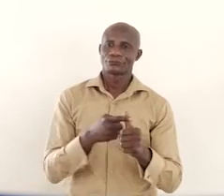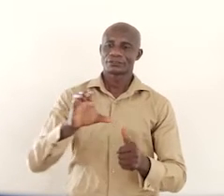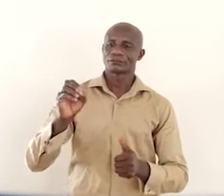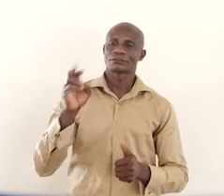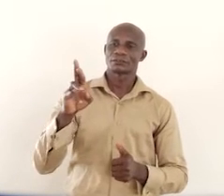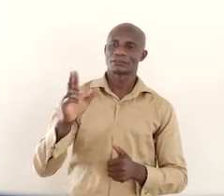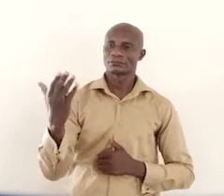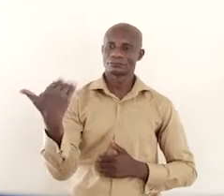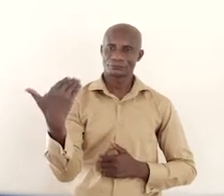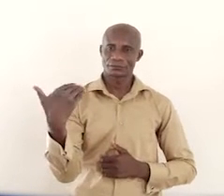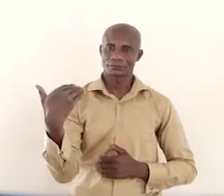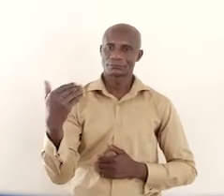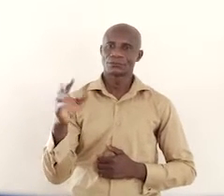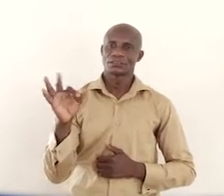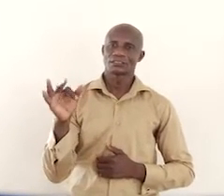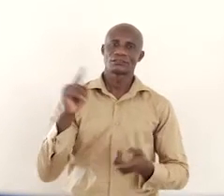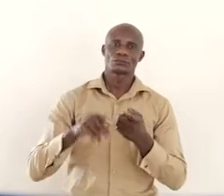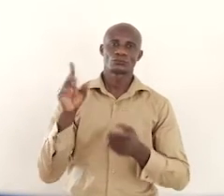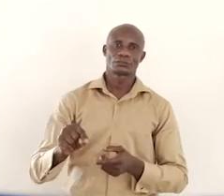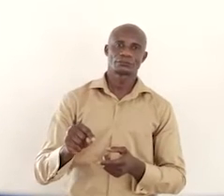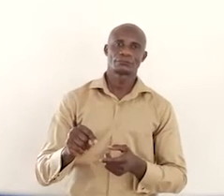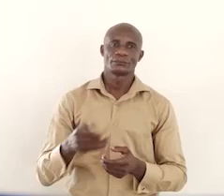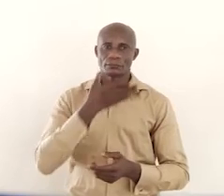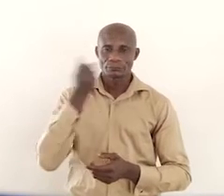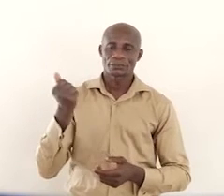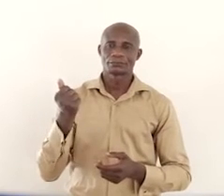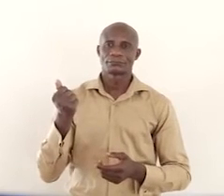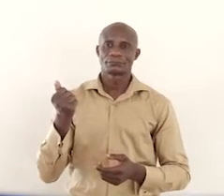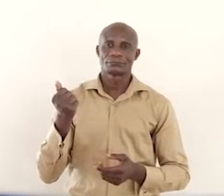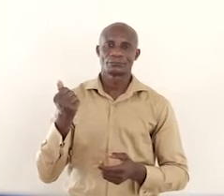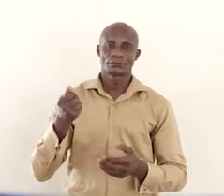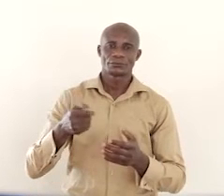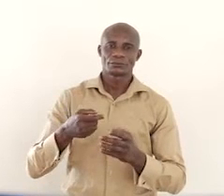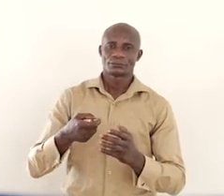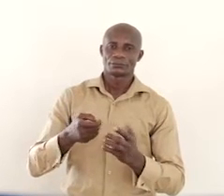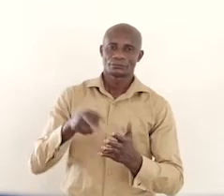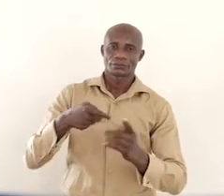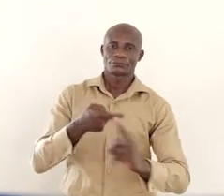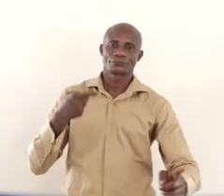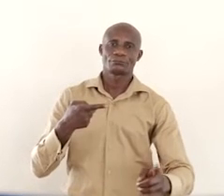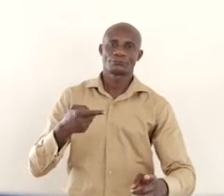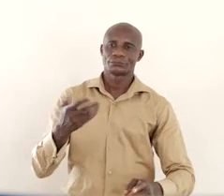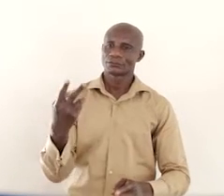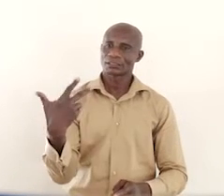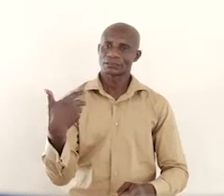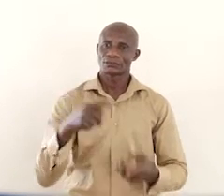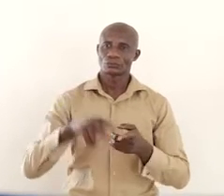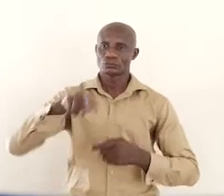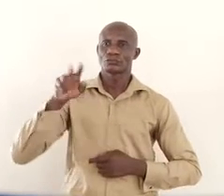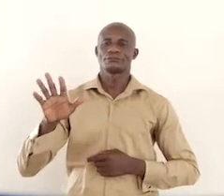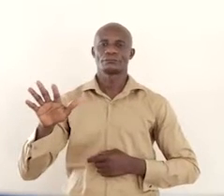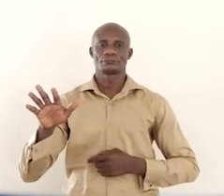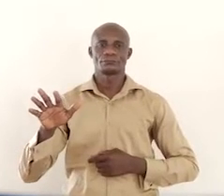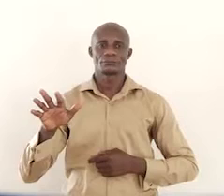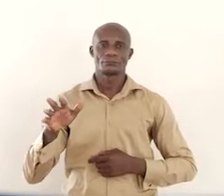1 Corinthians 15, 19 to 20. It's better to actually read from verse 13 to